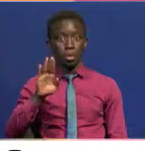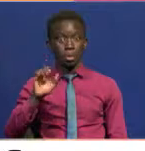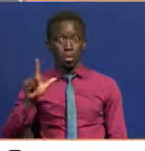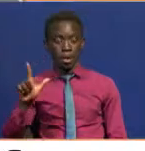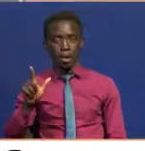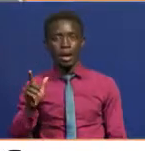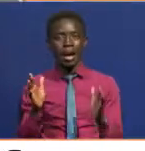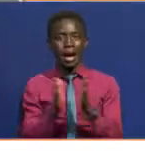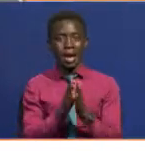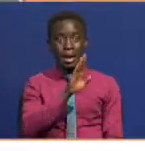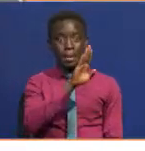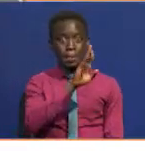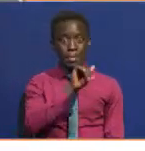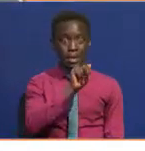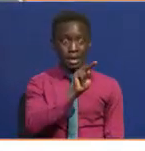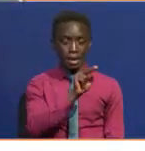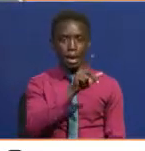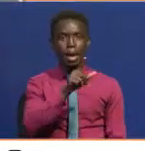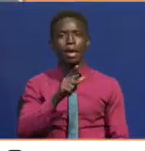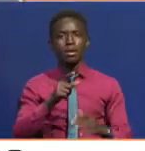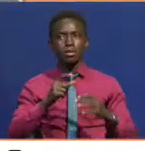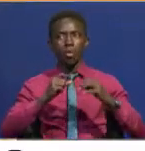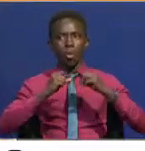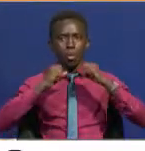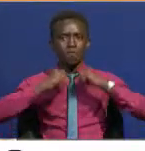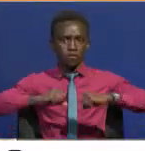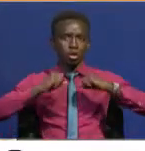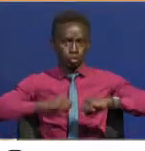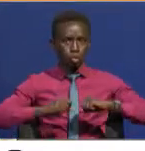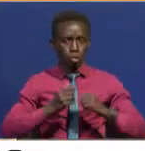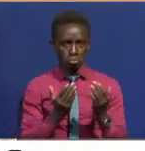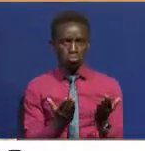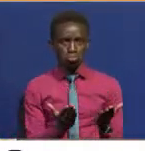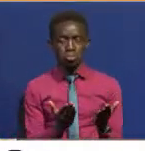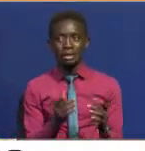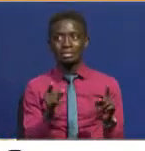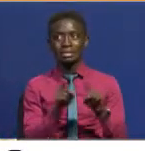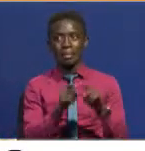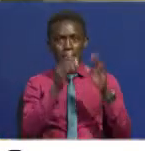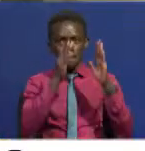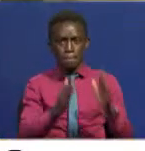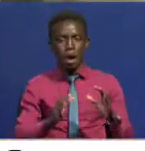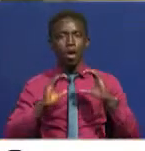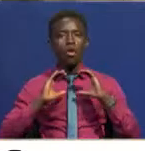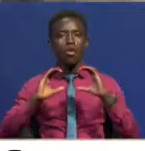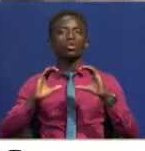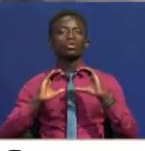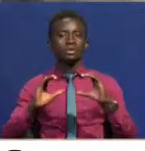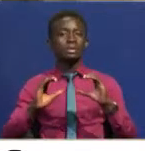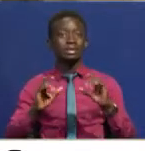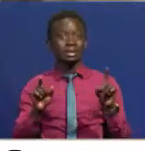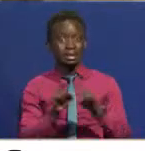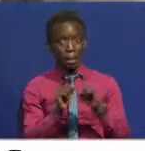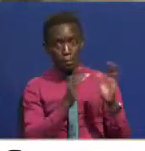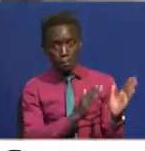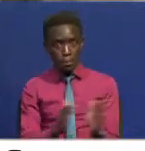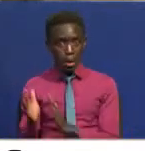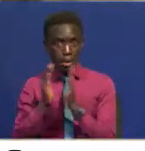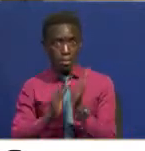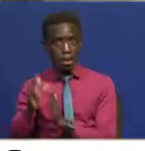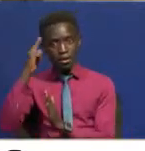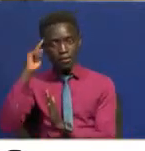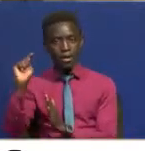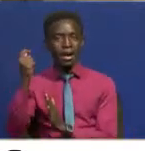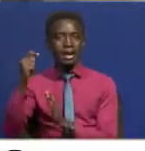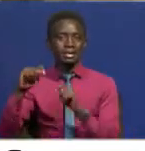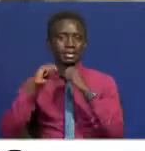who is a match official, and also he is a coach. And preparations for Team Kenya. Let me